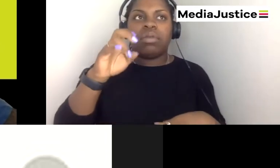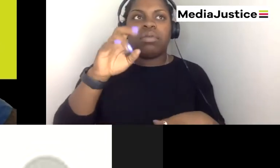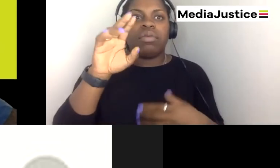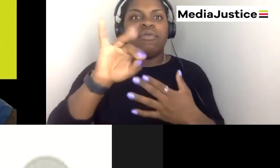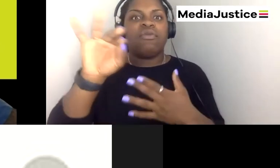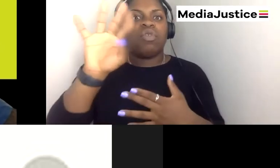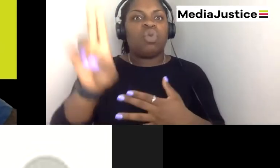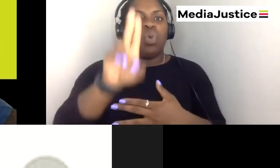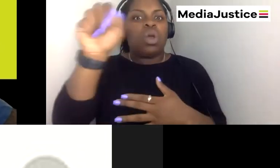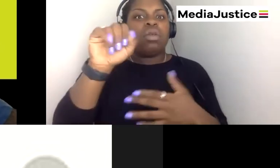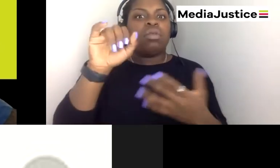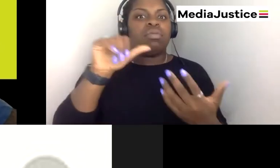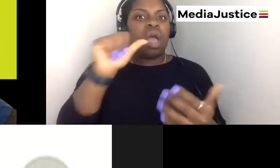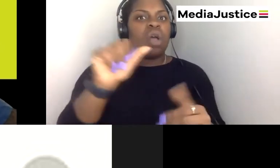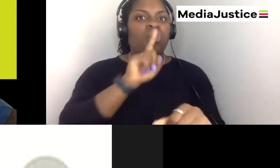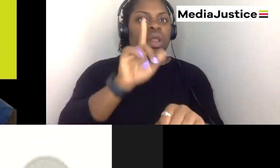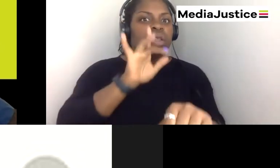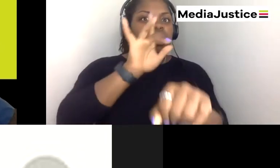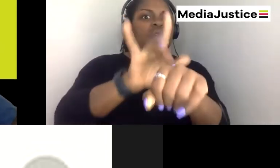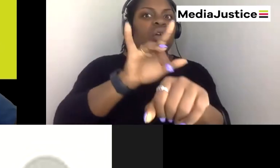far by these